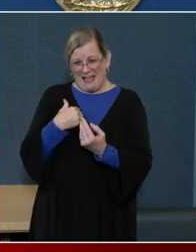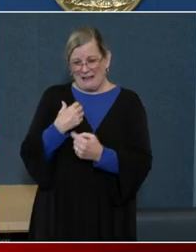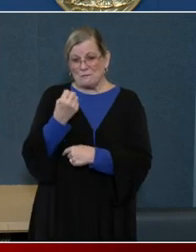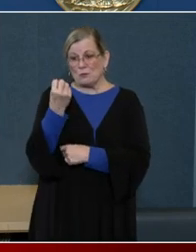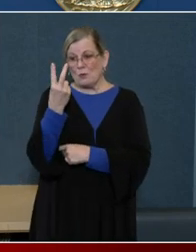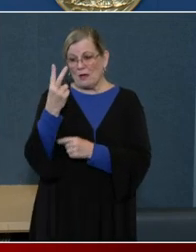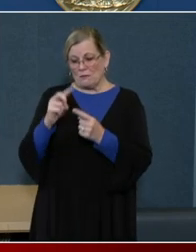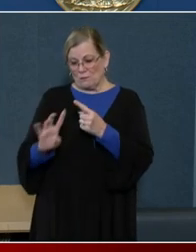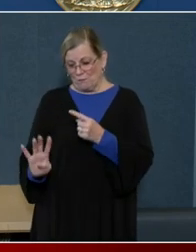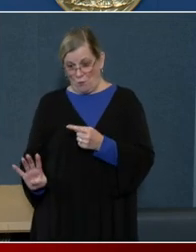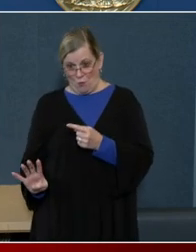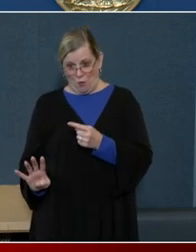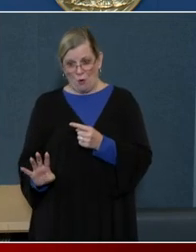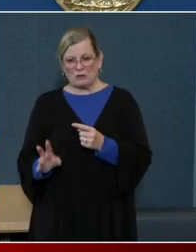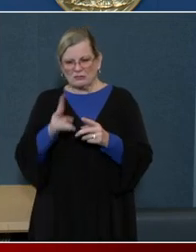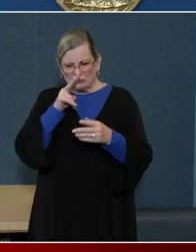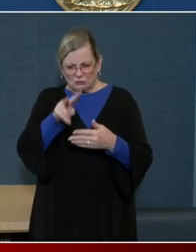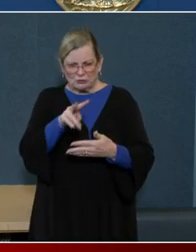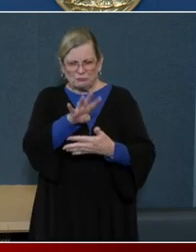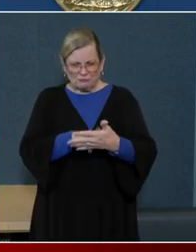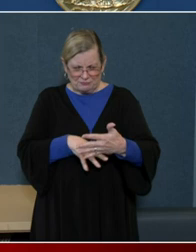So once again,